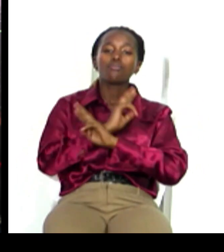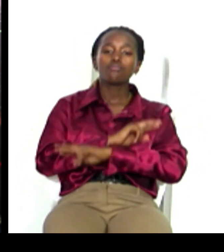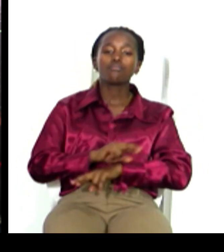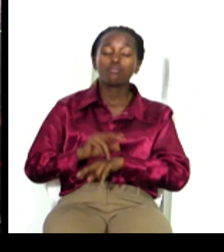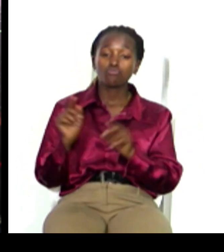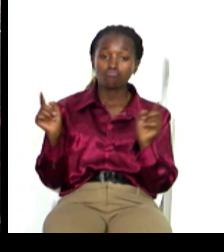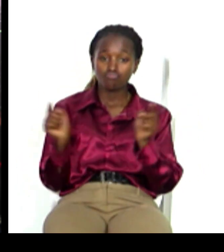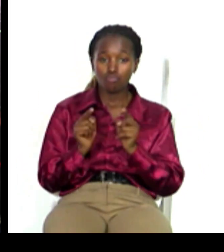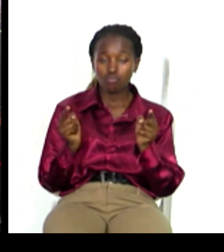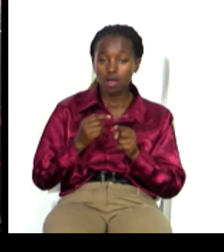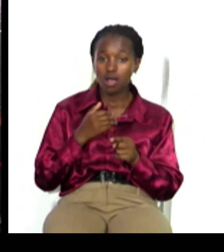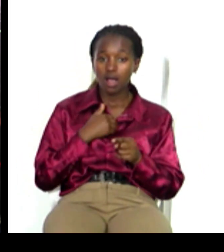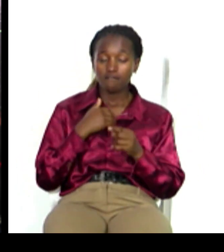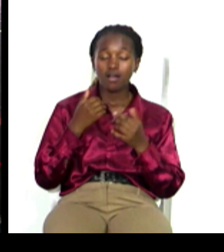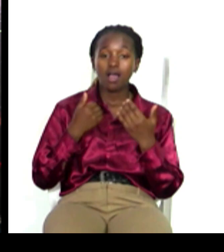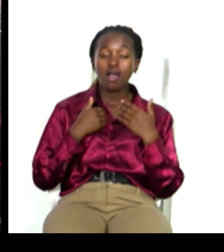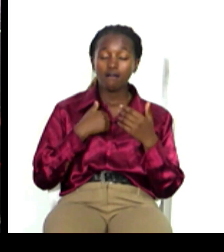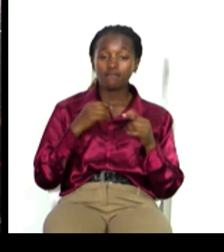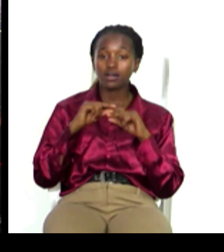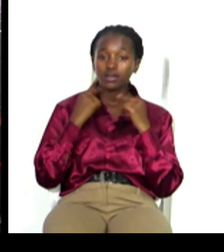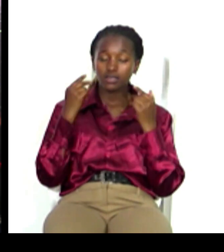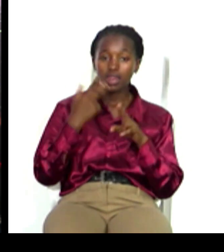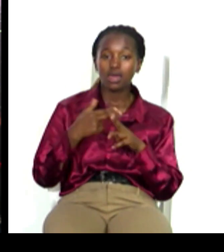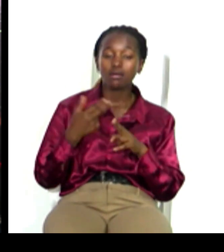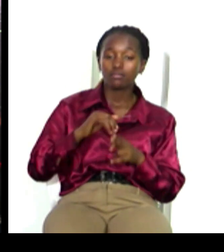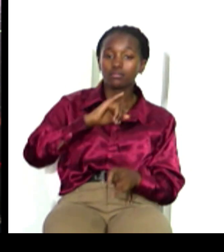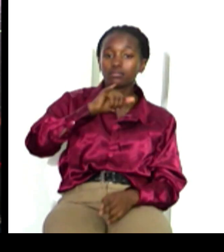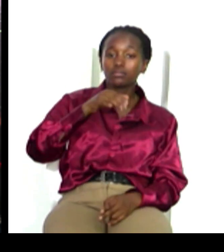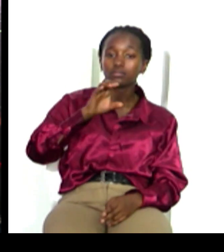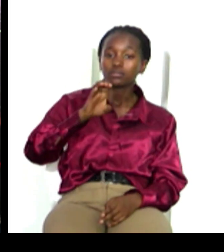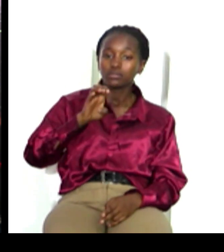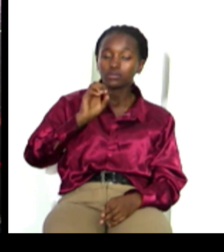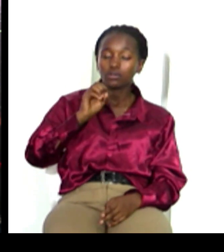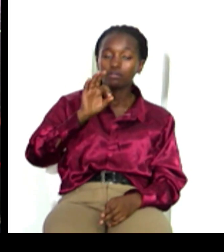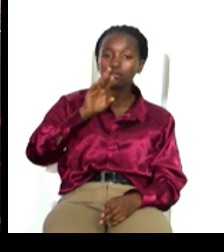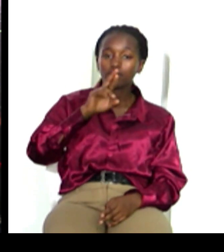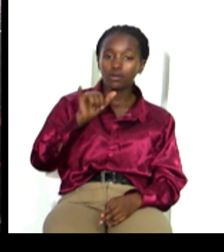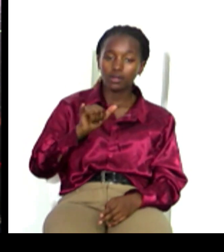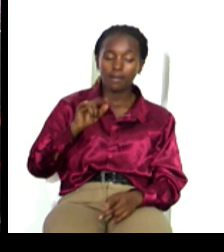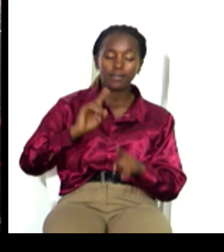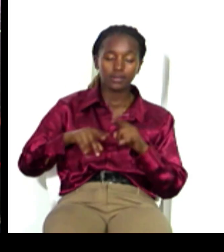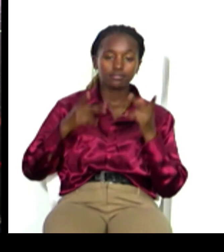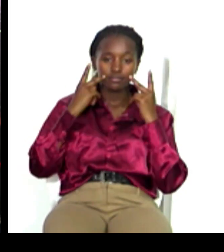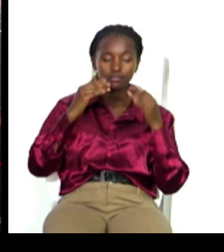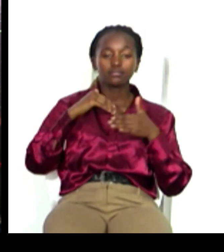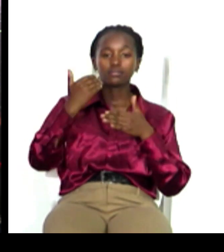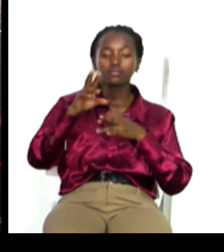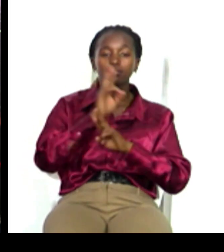we are with Jeffrey Etieno, political analyst. See you after the break.